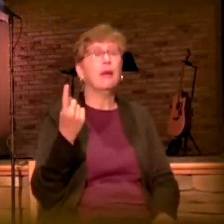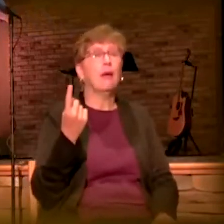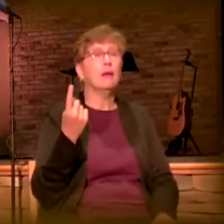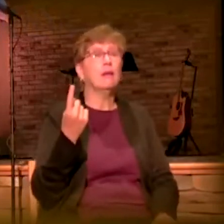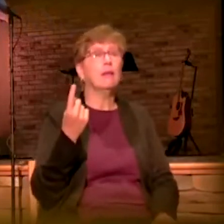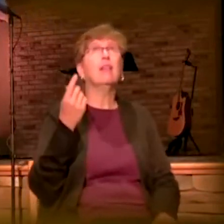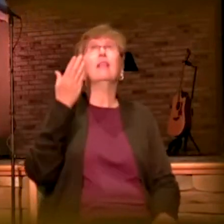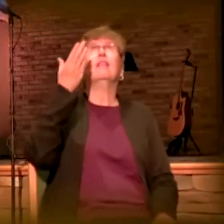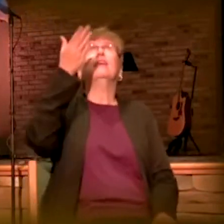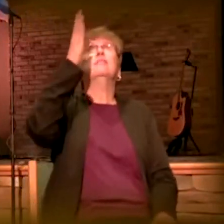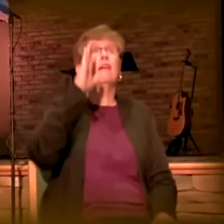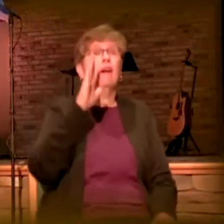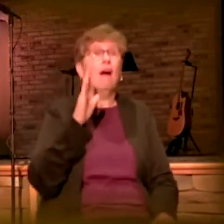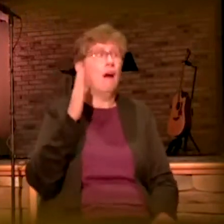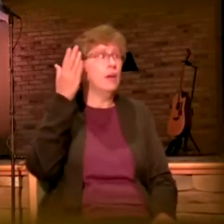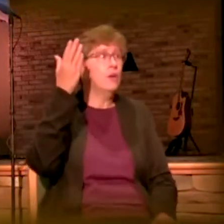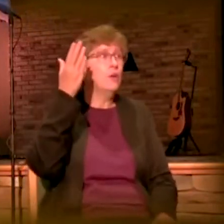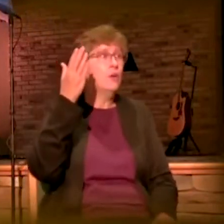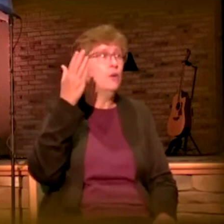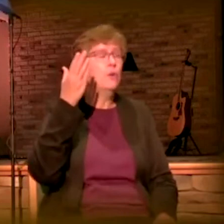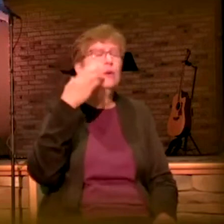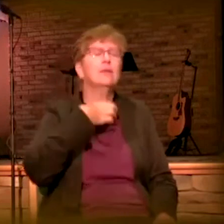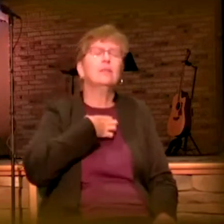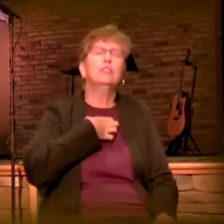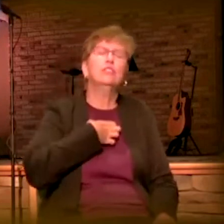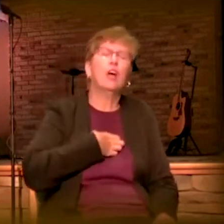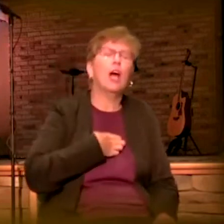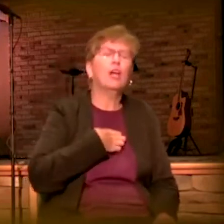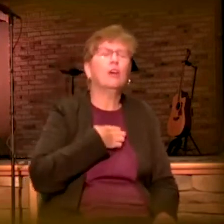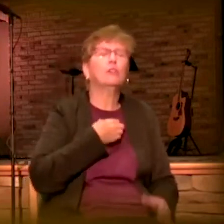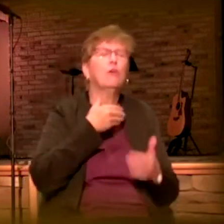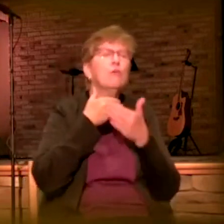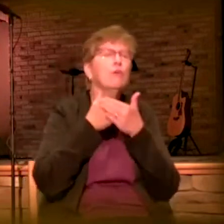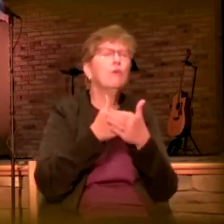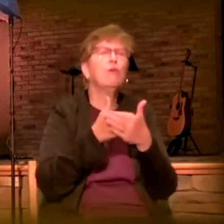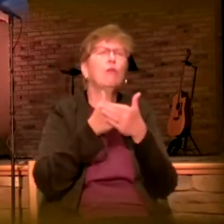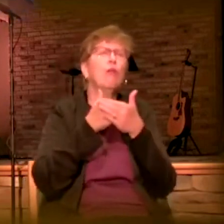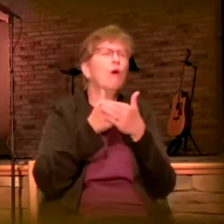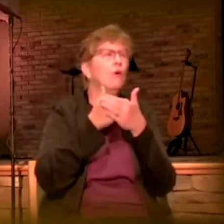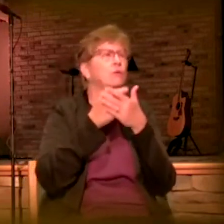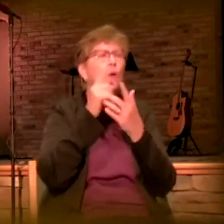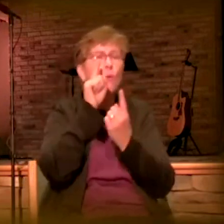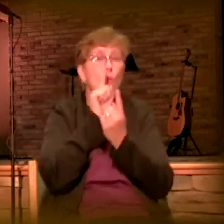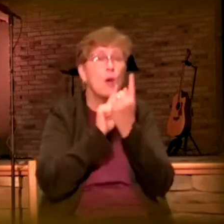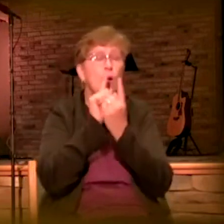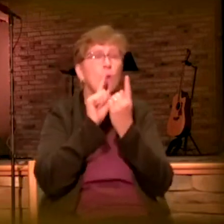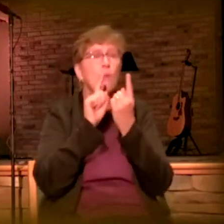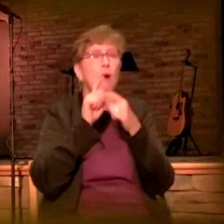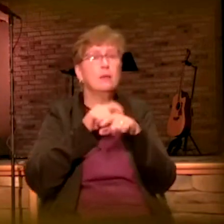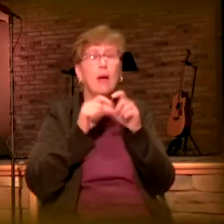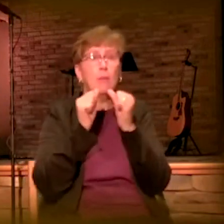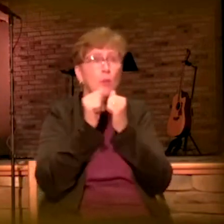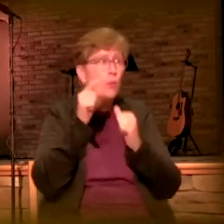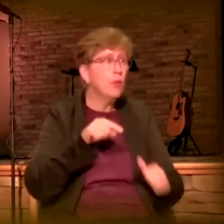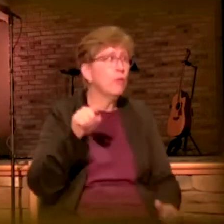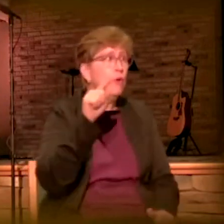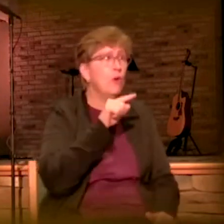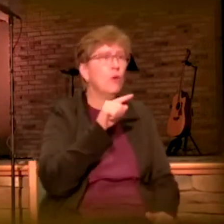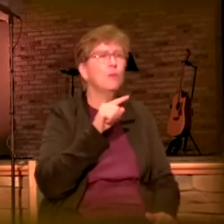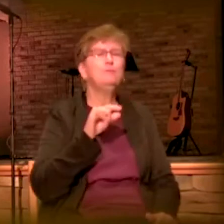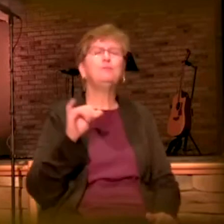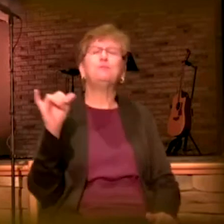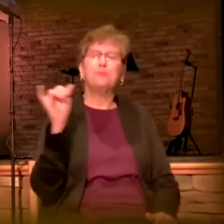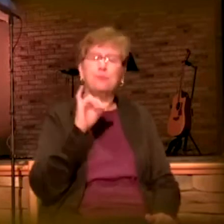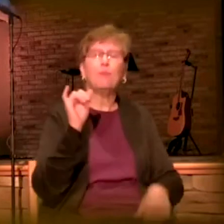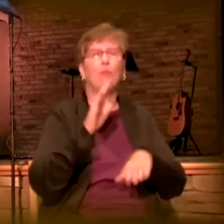who desires these intimate one-on-ones, he has also called us